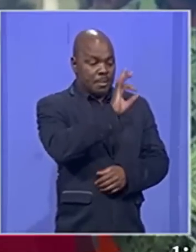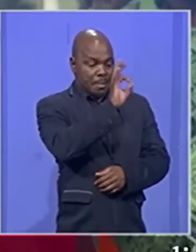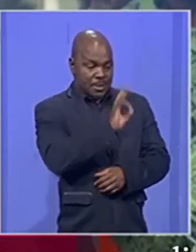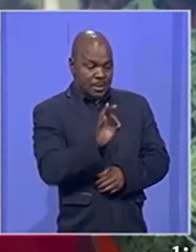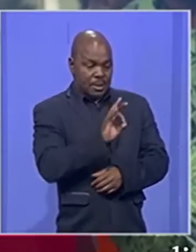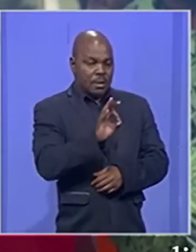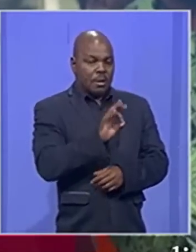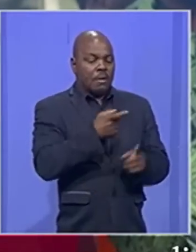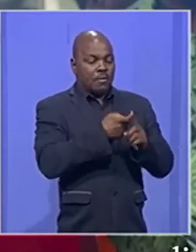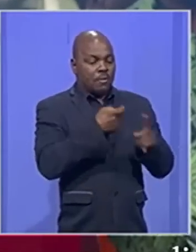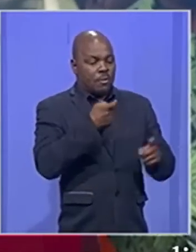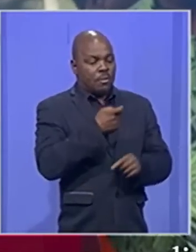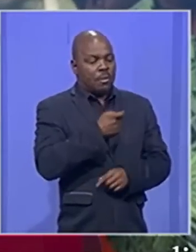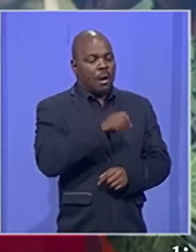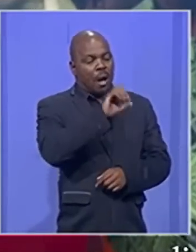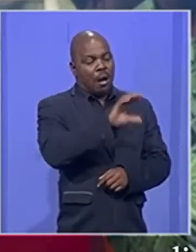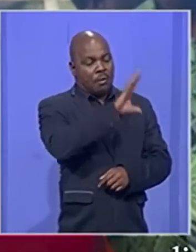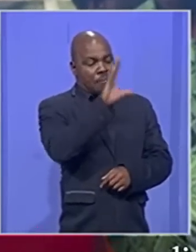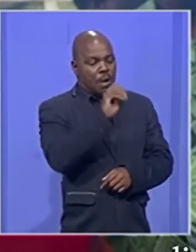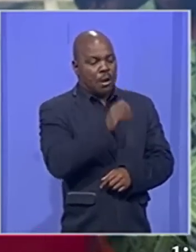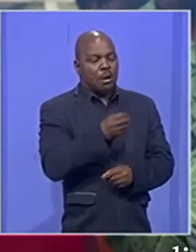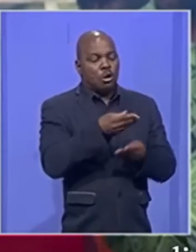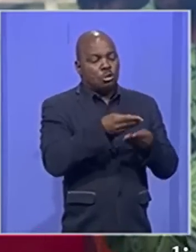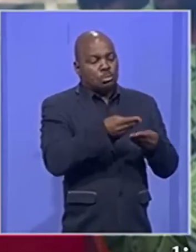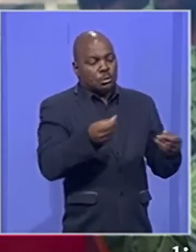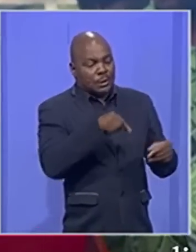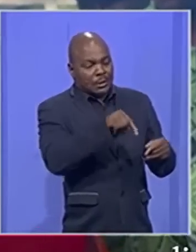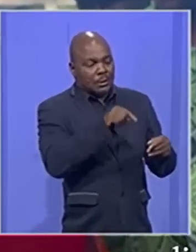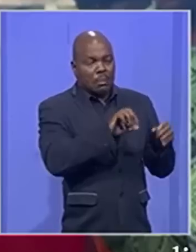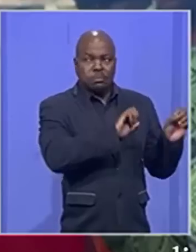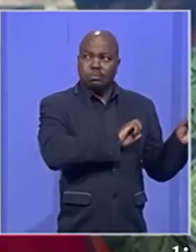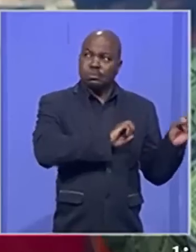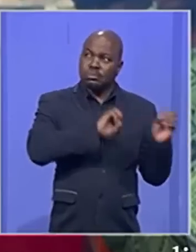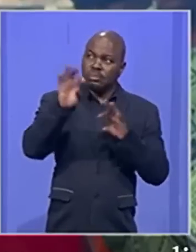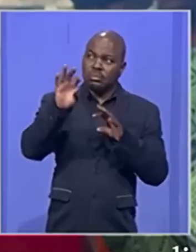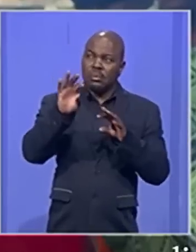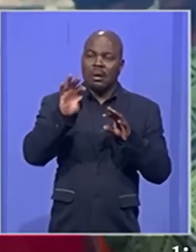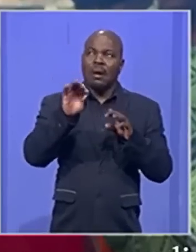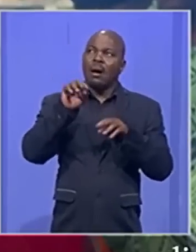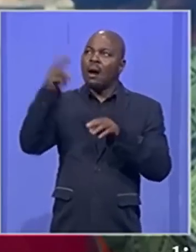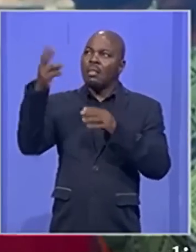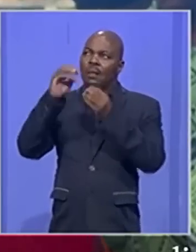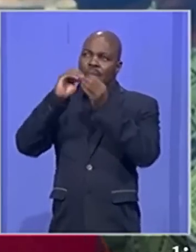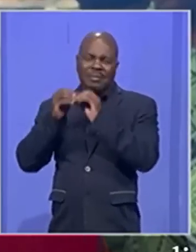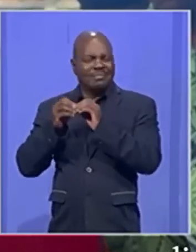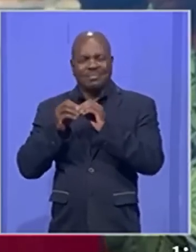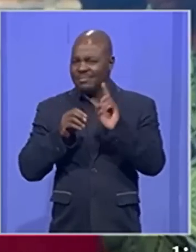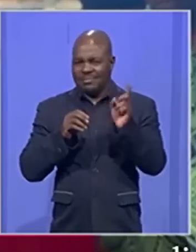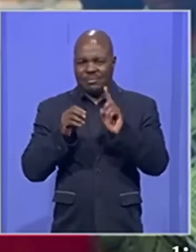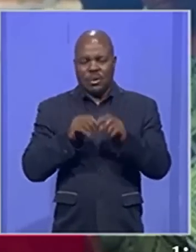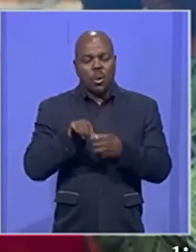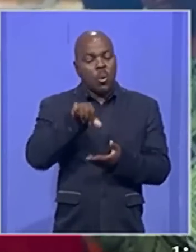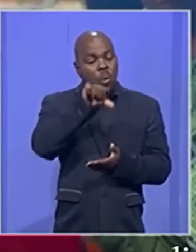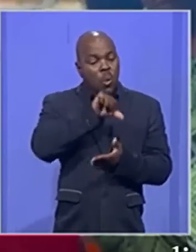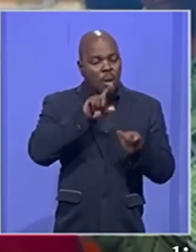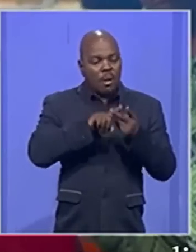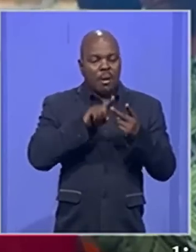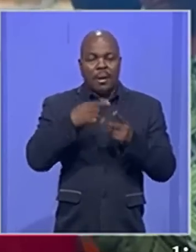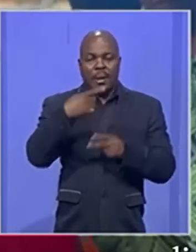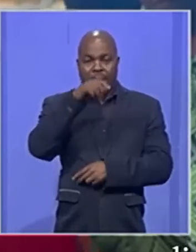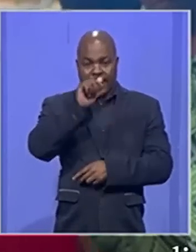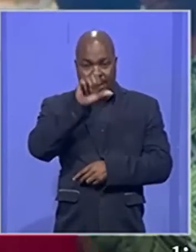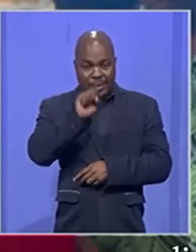African raw material should not leave the continent unprocessed. And oil and gas is one of